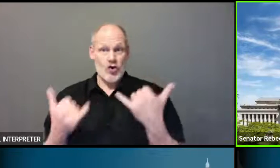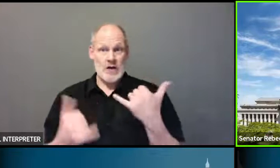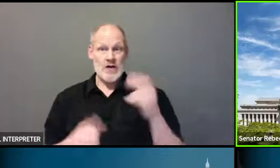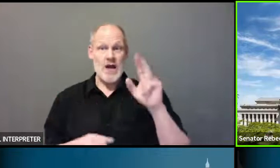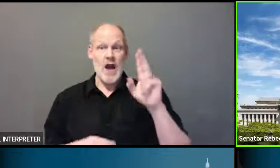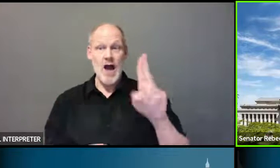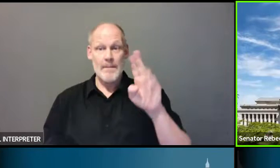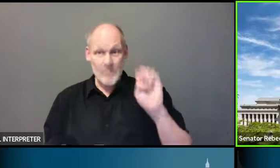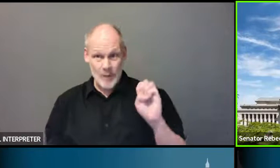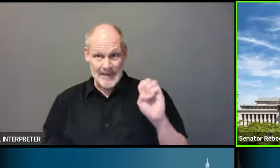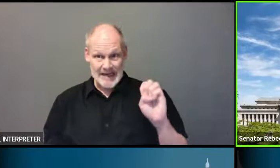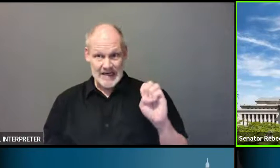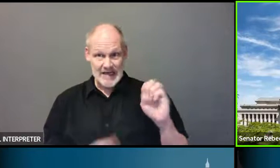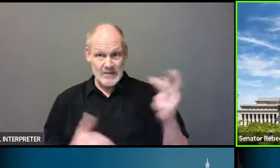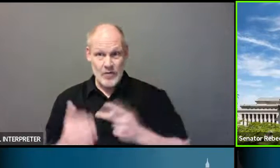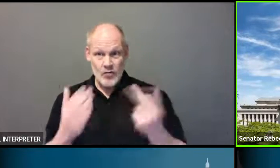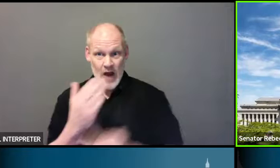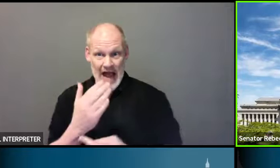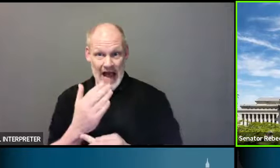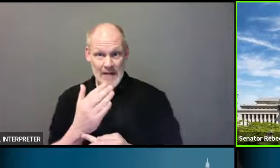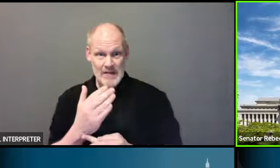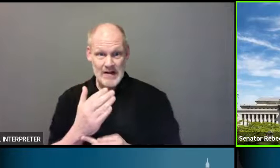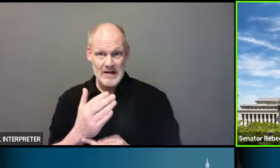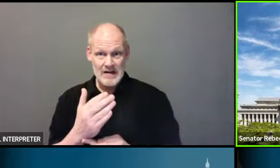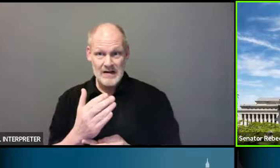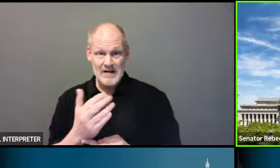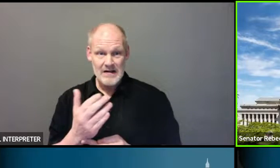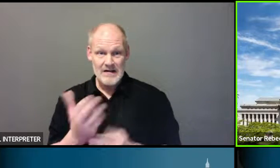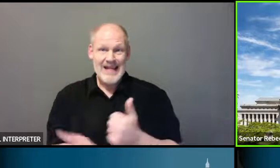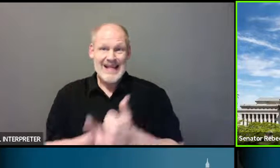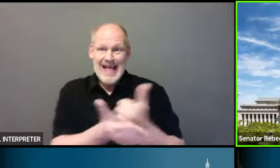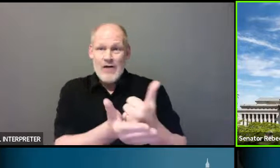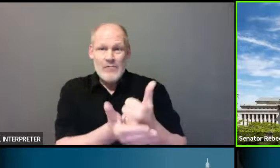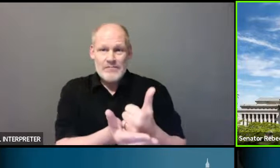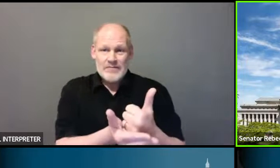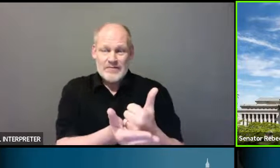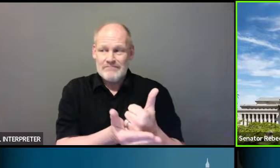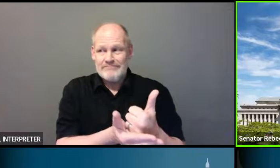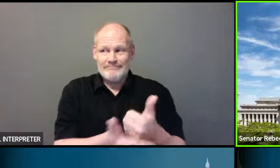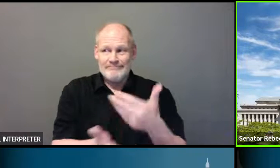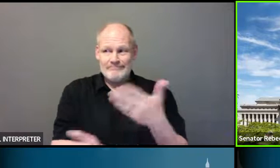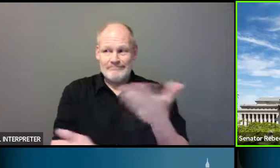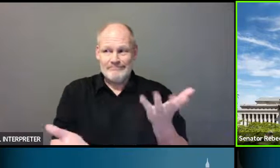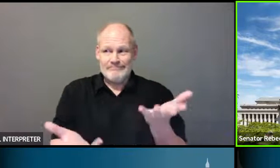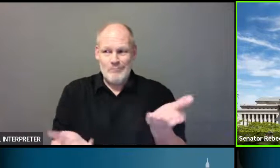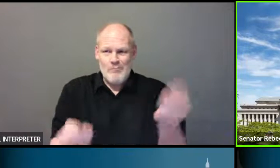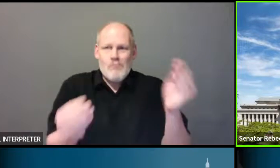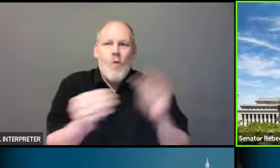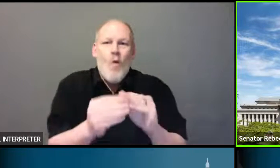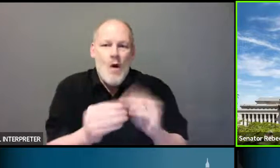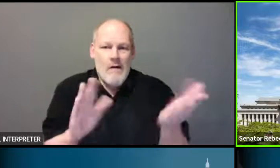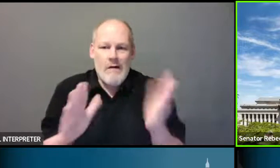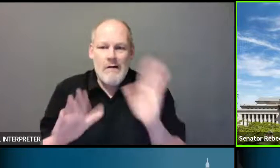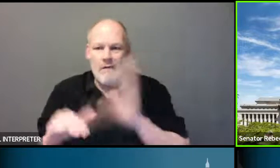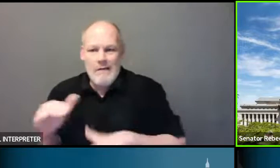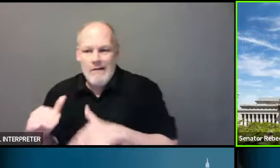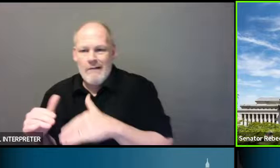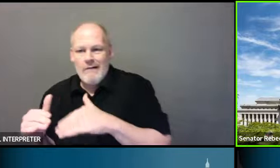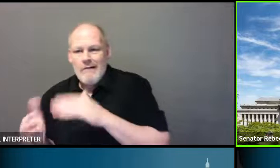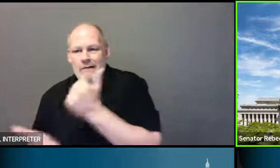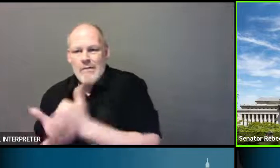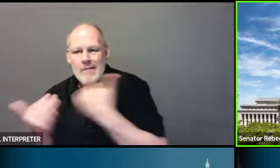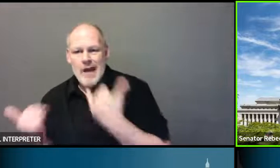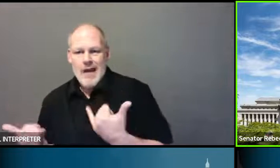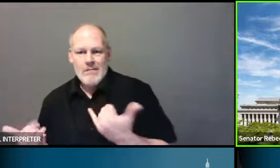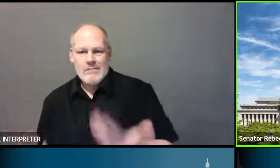more workers as well, because our staff, and I just, if you have called and worked with our teams,